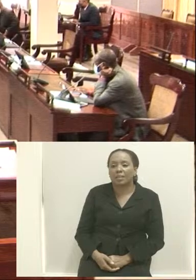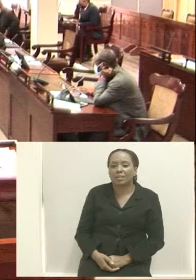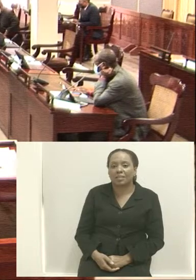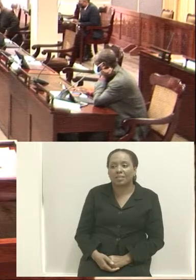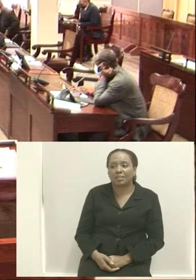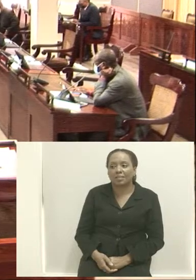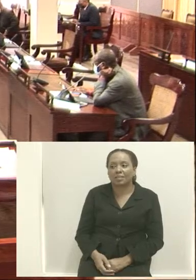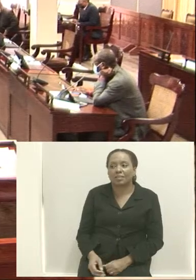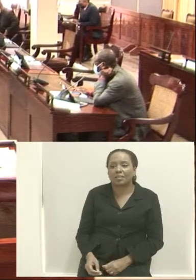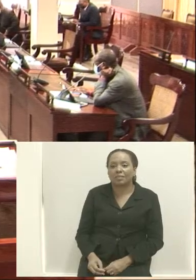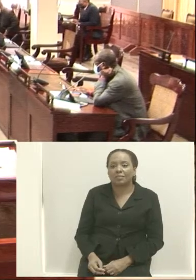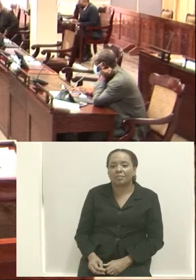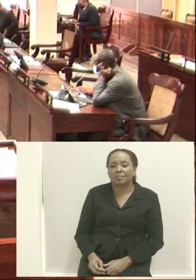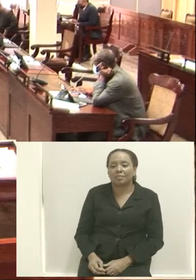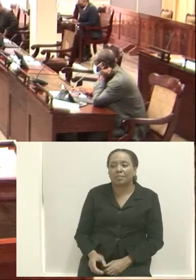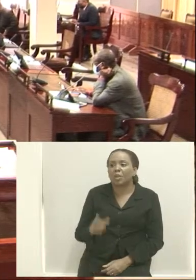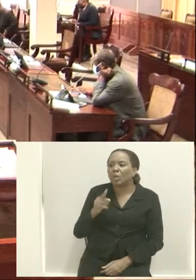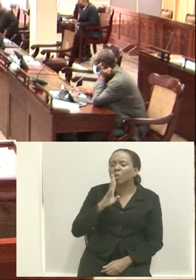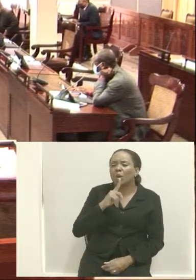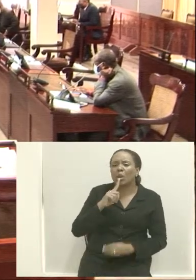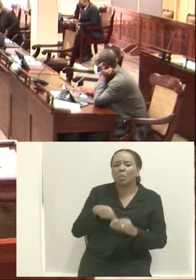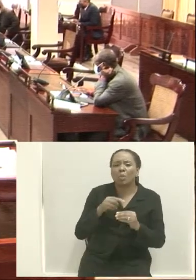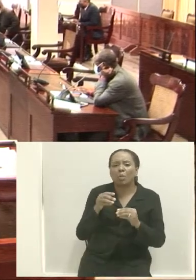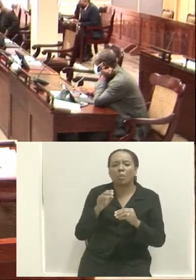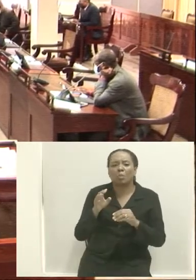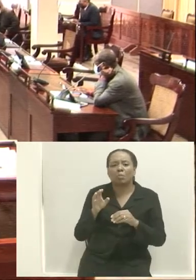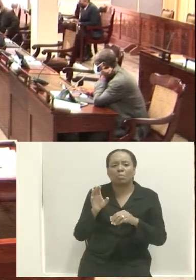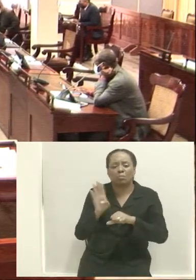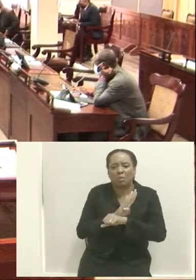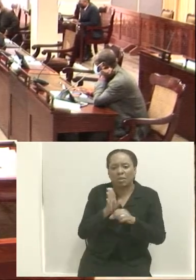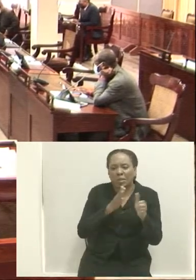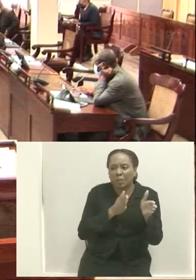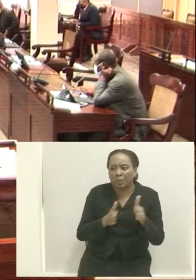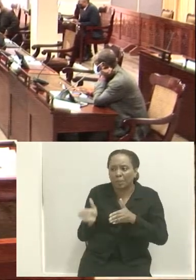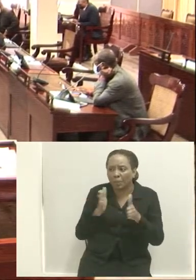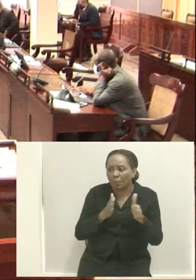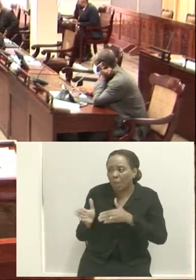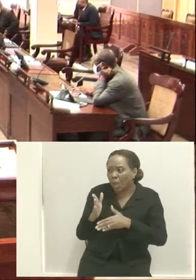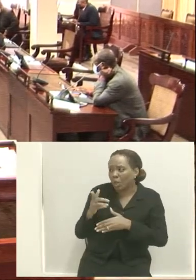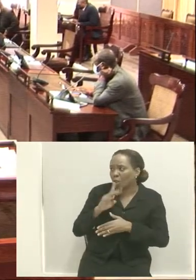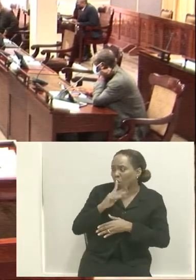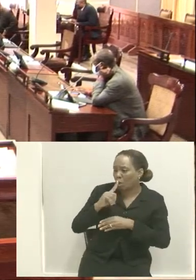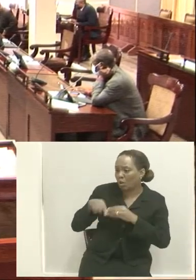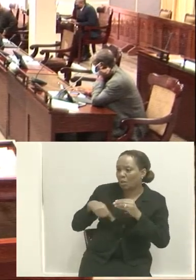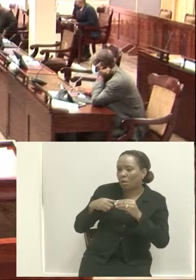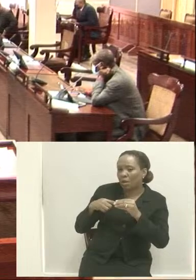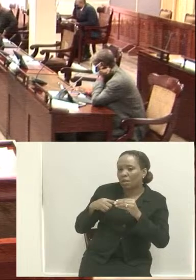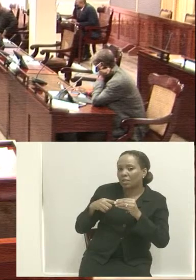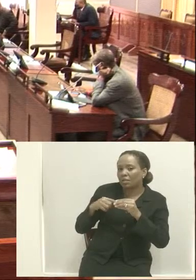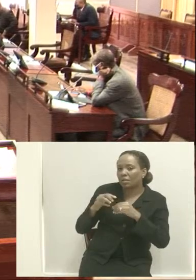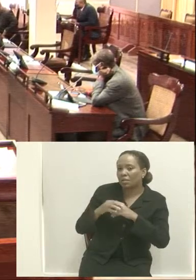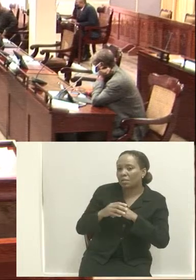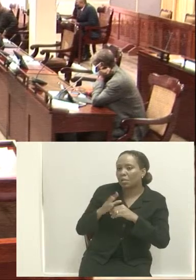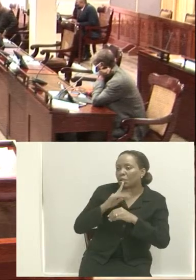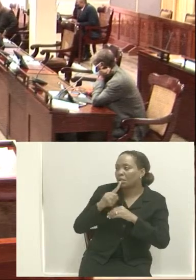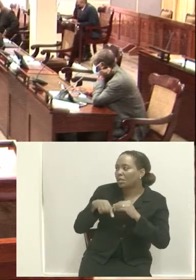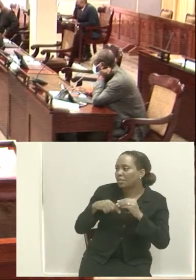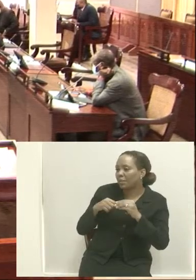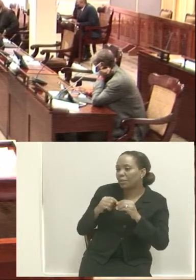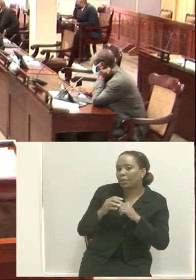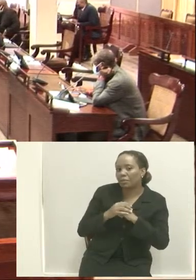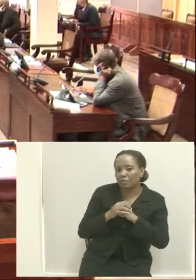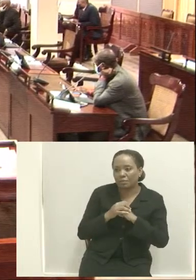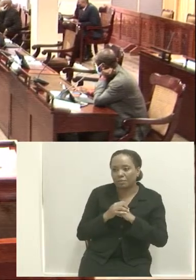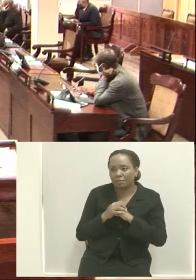Barbados, the business landscape in Barbados, and you mentioned empowering entrepreneurs. My